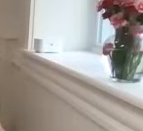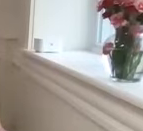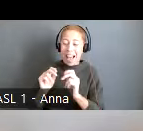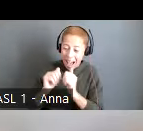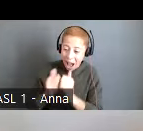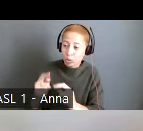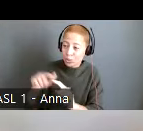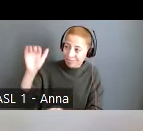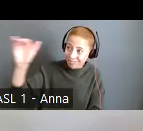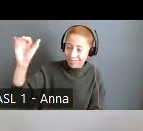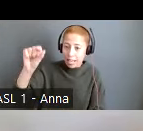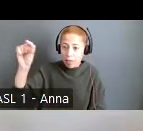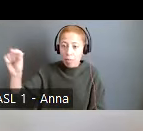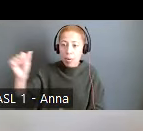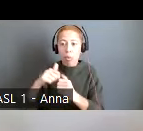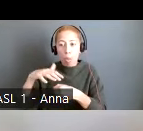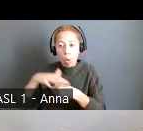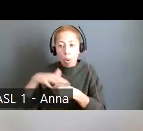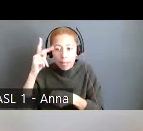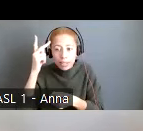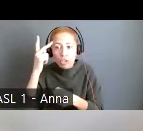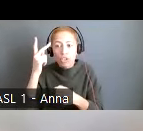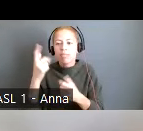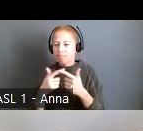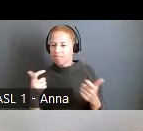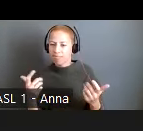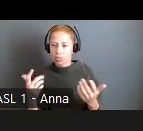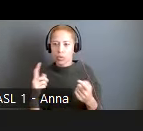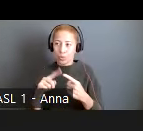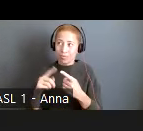their local politicians to get this on the radar map?